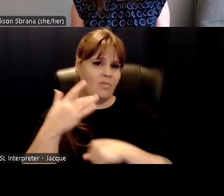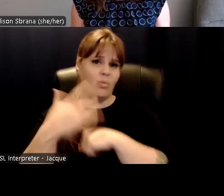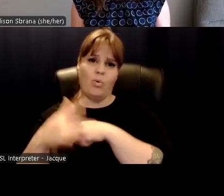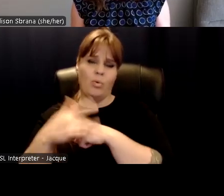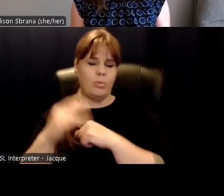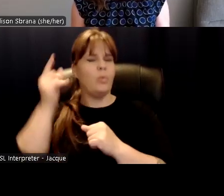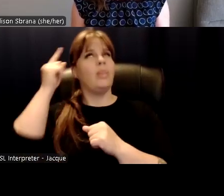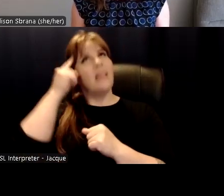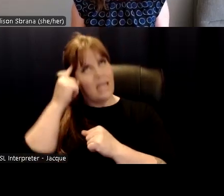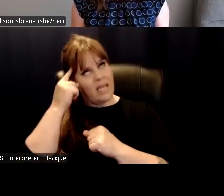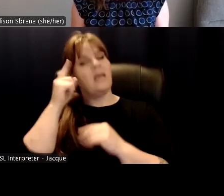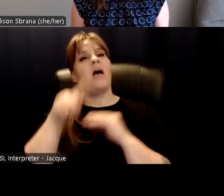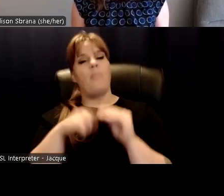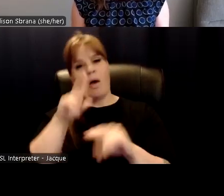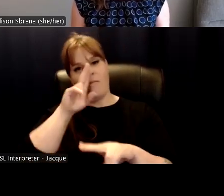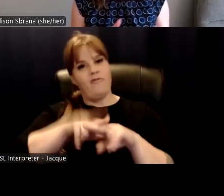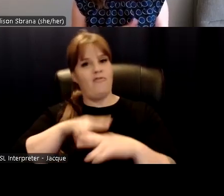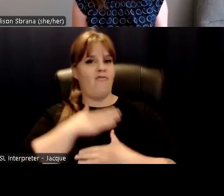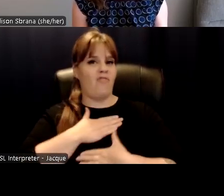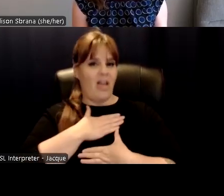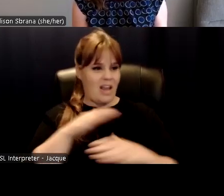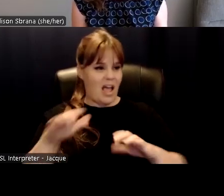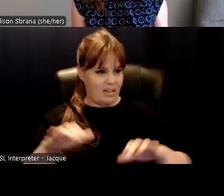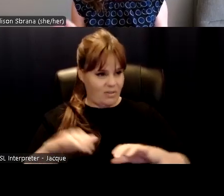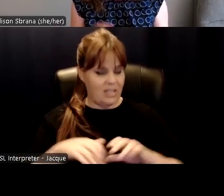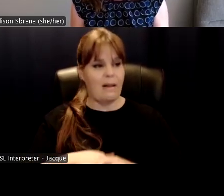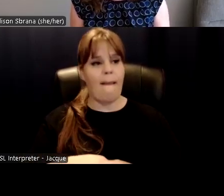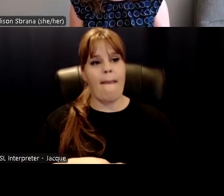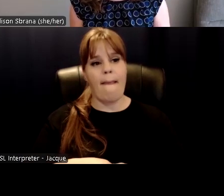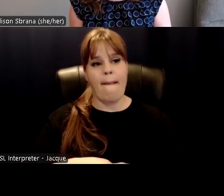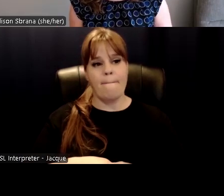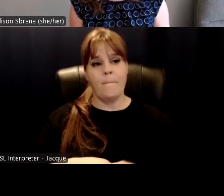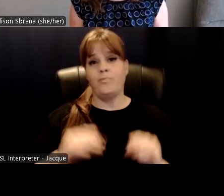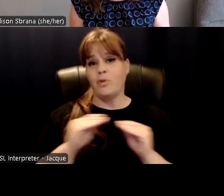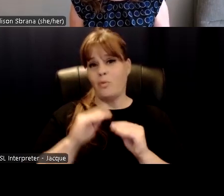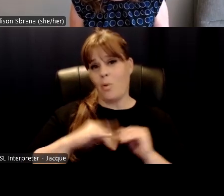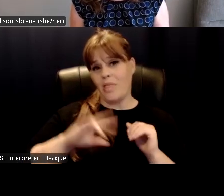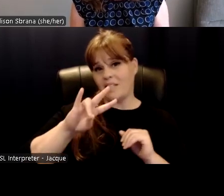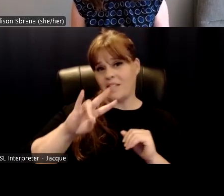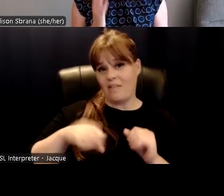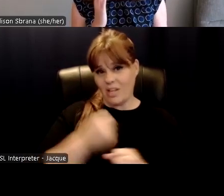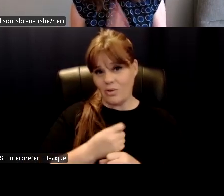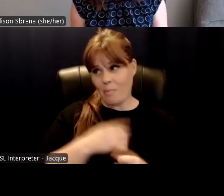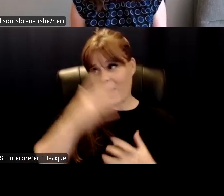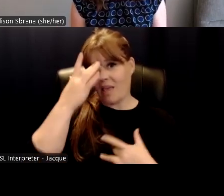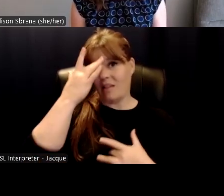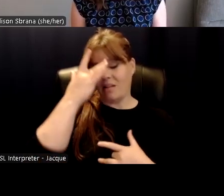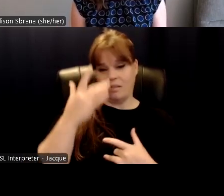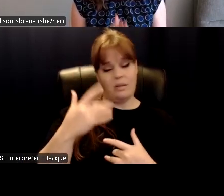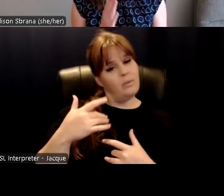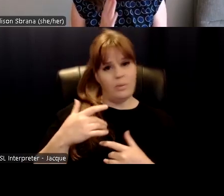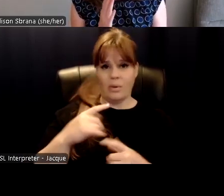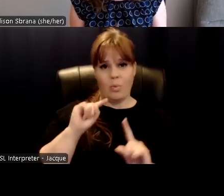think about fun activities. And so for, over 7 years of my illness, it was just about